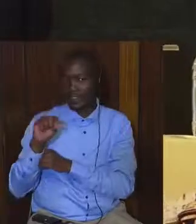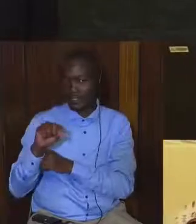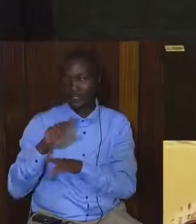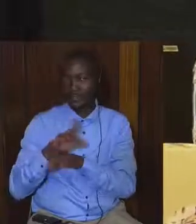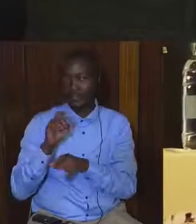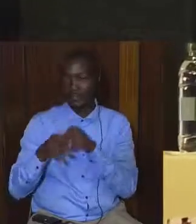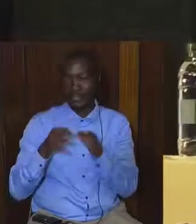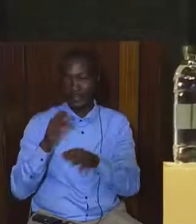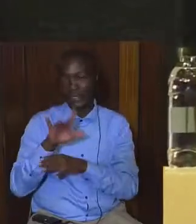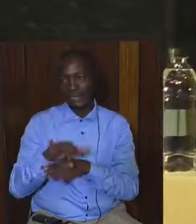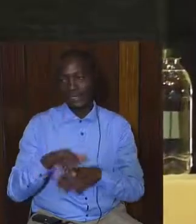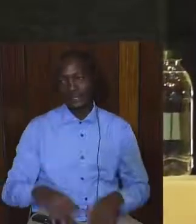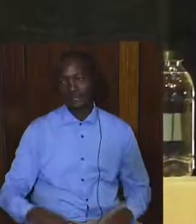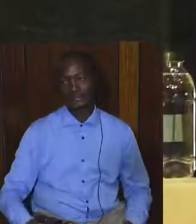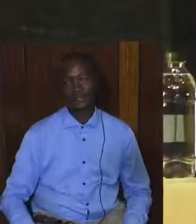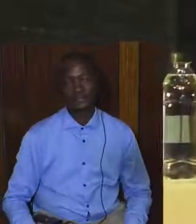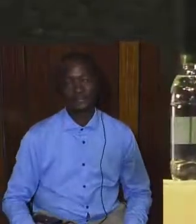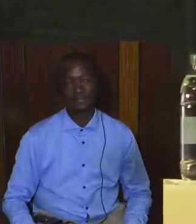Chair. Thank you.